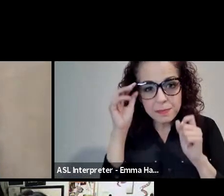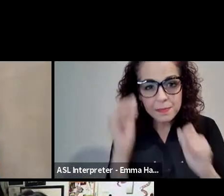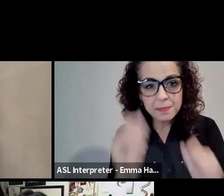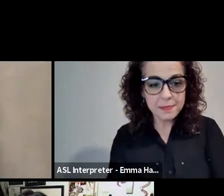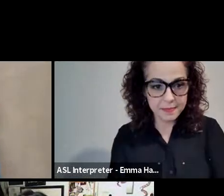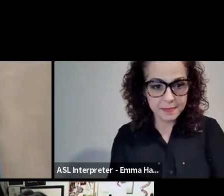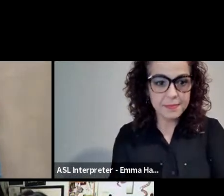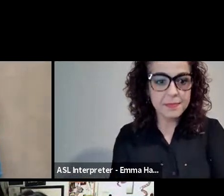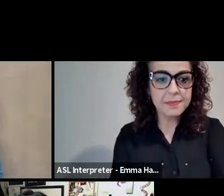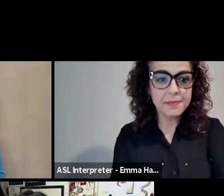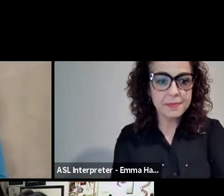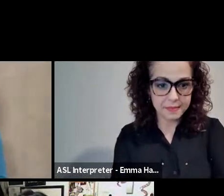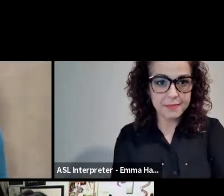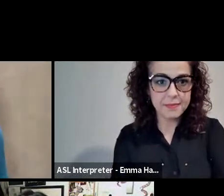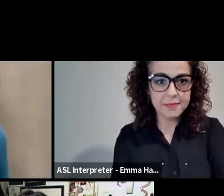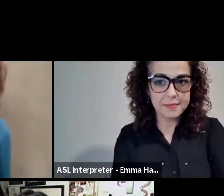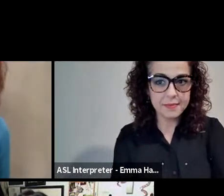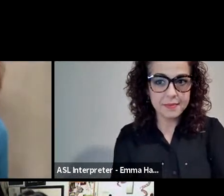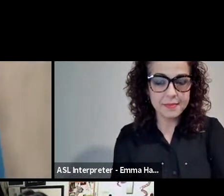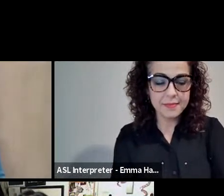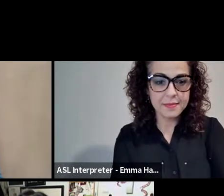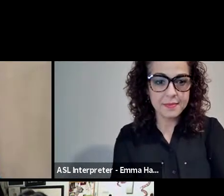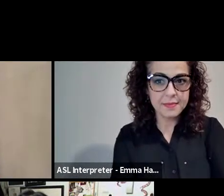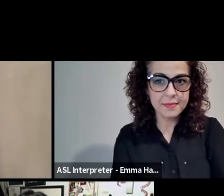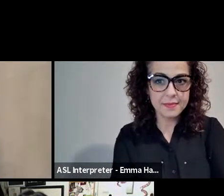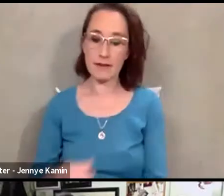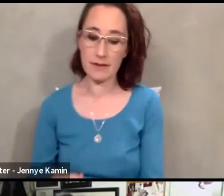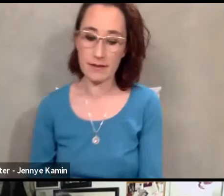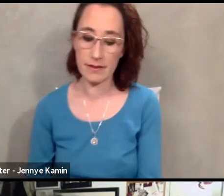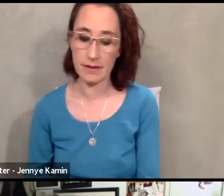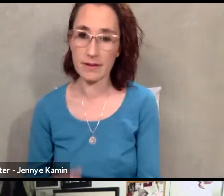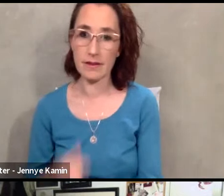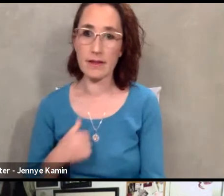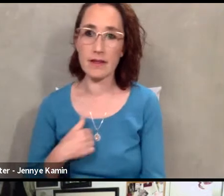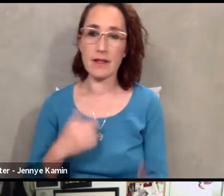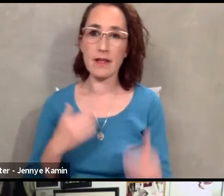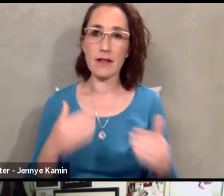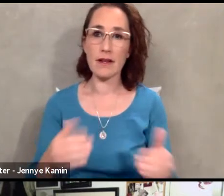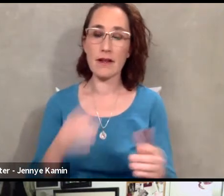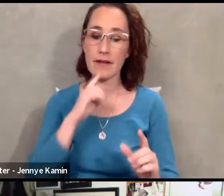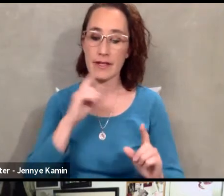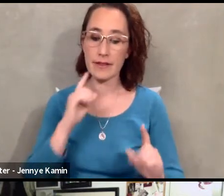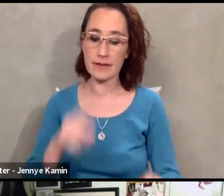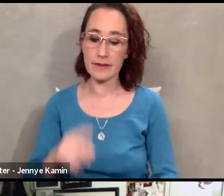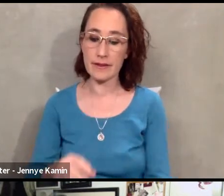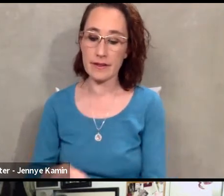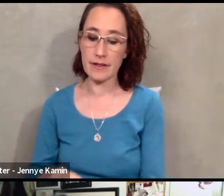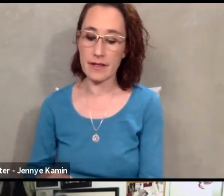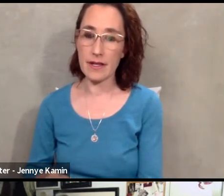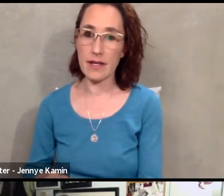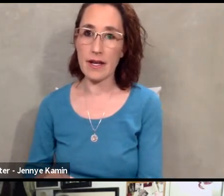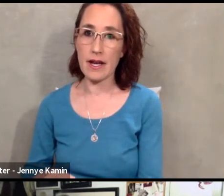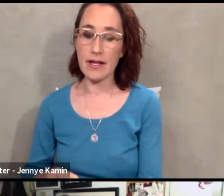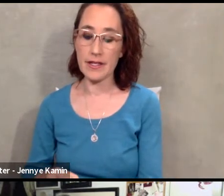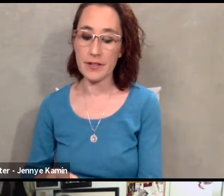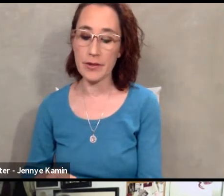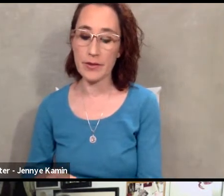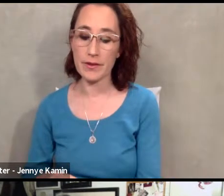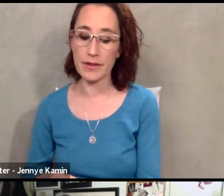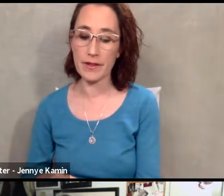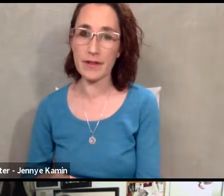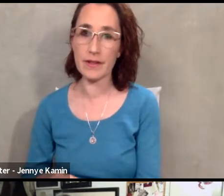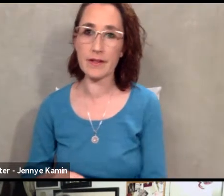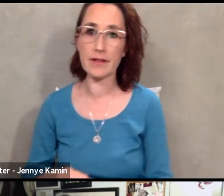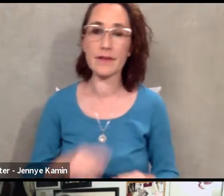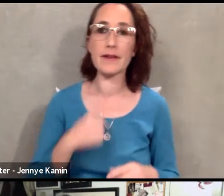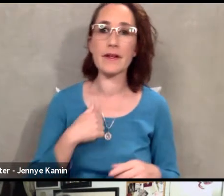Well, I'll kind of answer the question you asked a minute ago about where okay. I